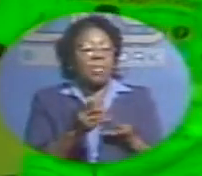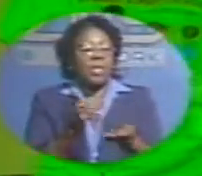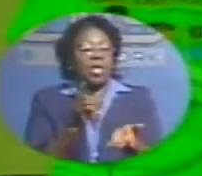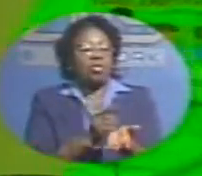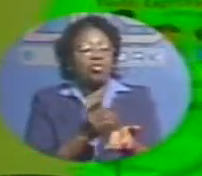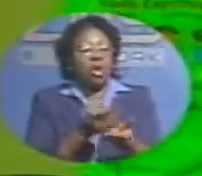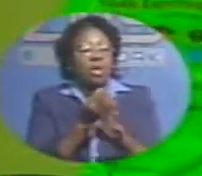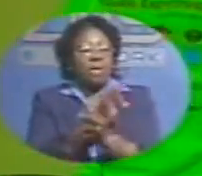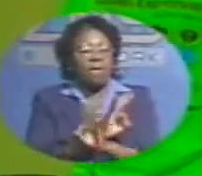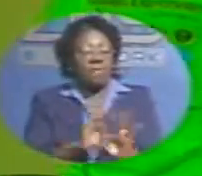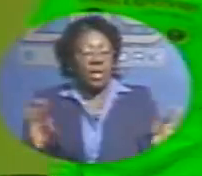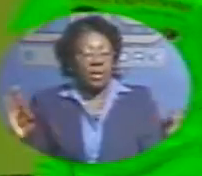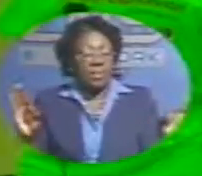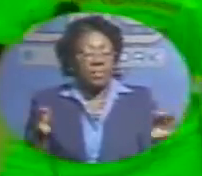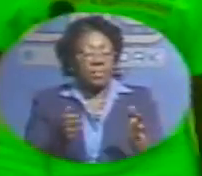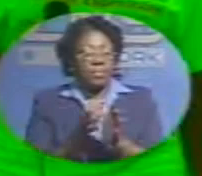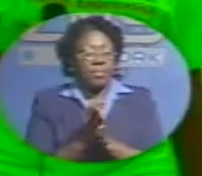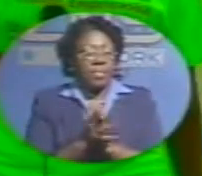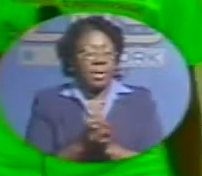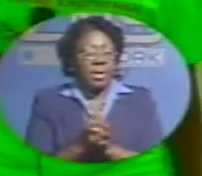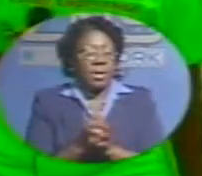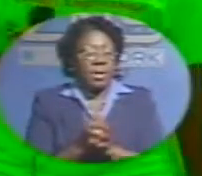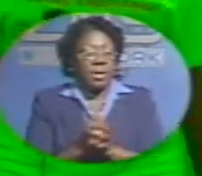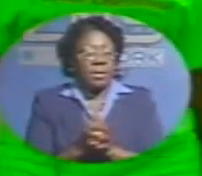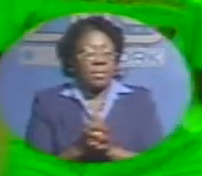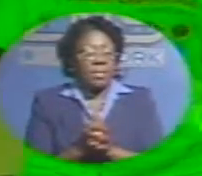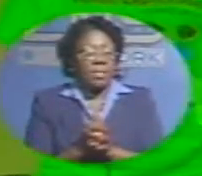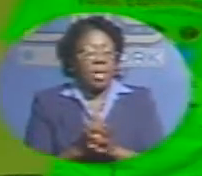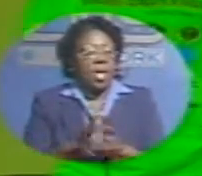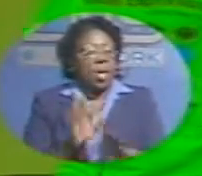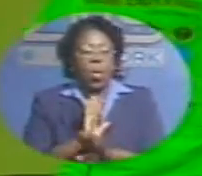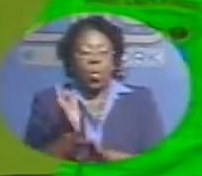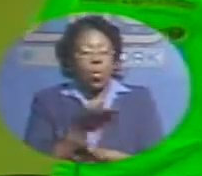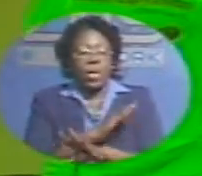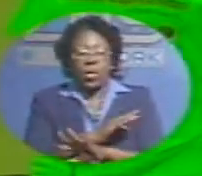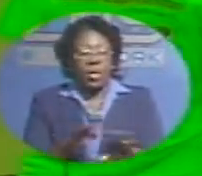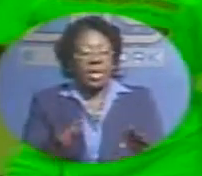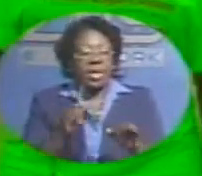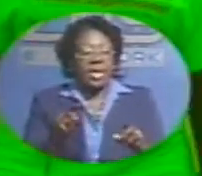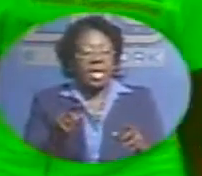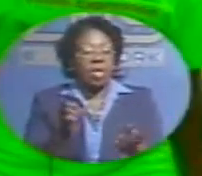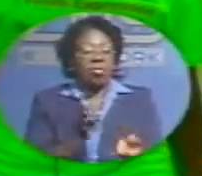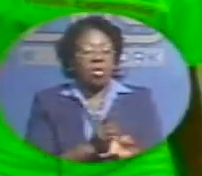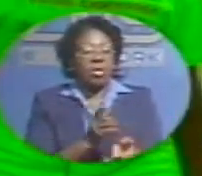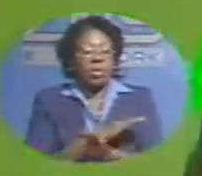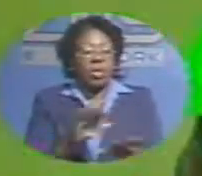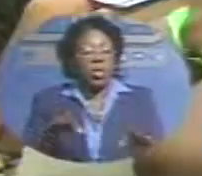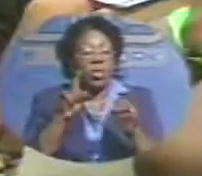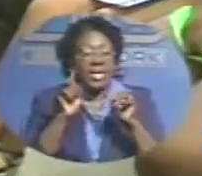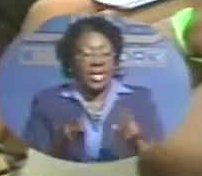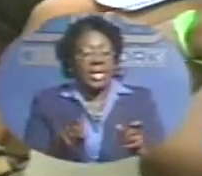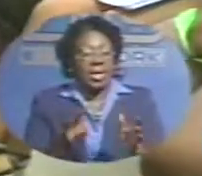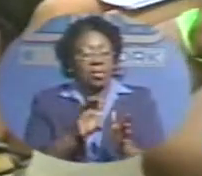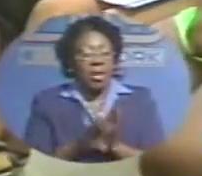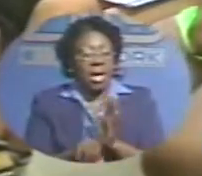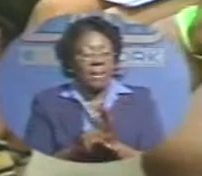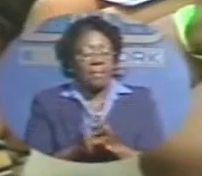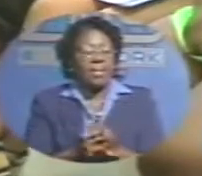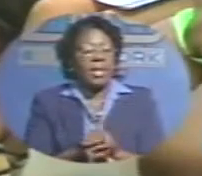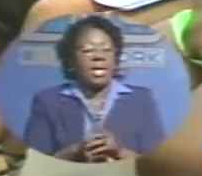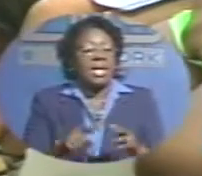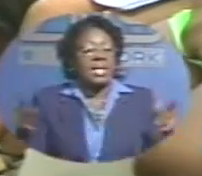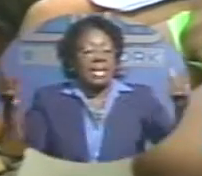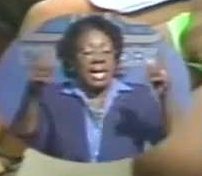And we don't need all the drugs, and we don't need all the crime. The aim is to